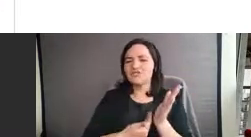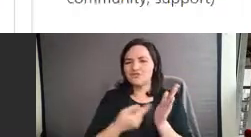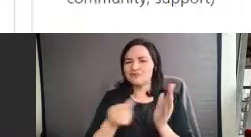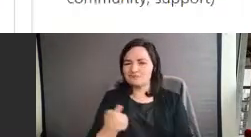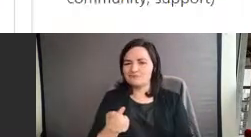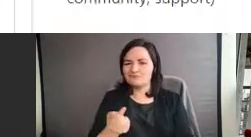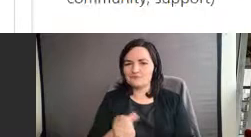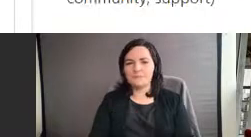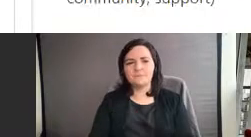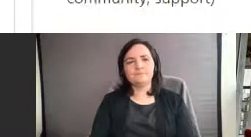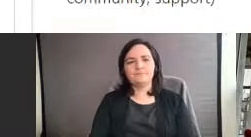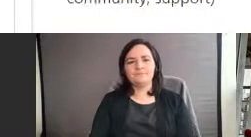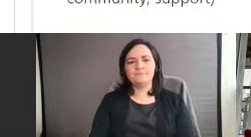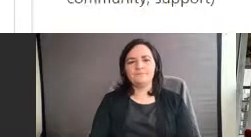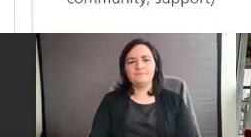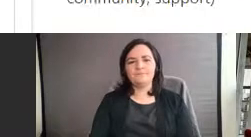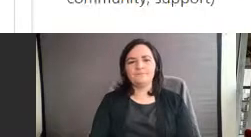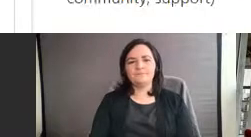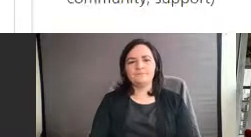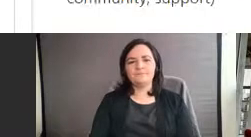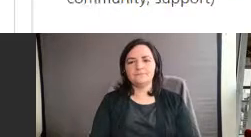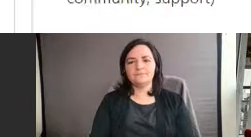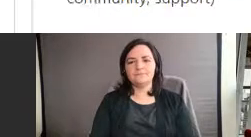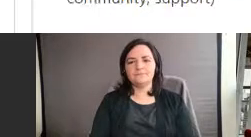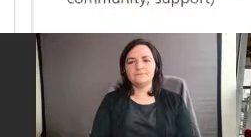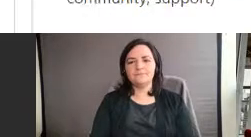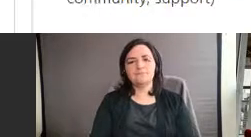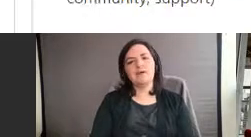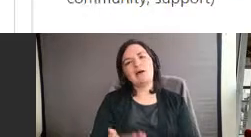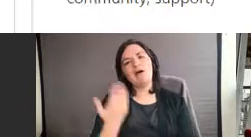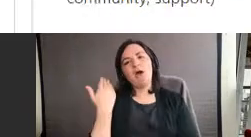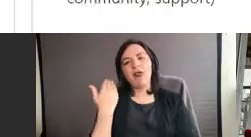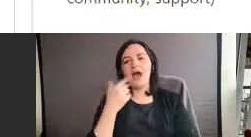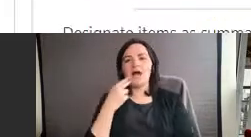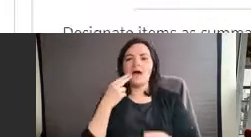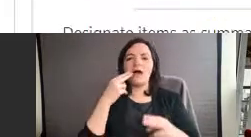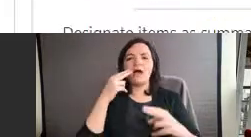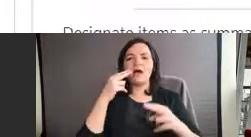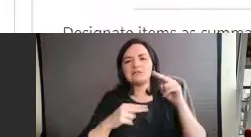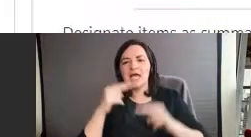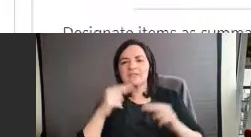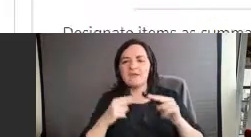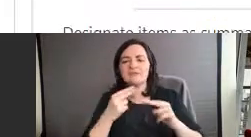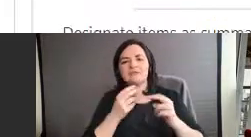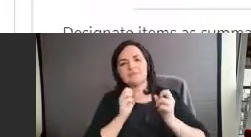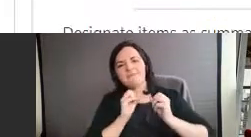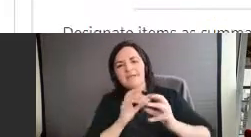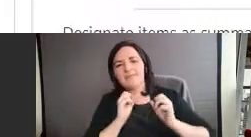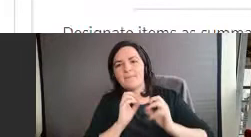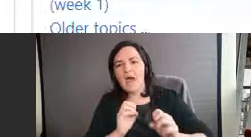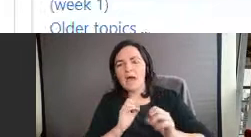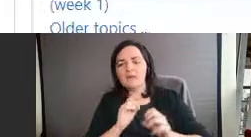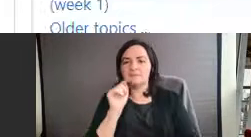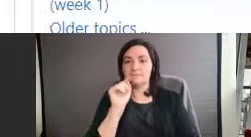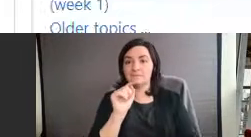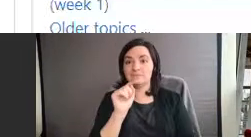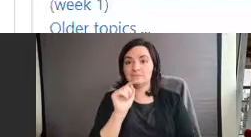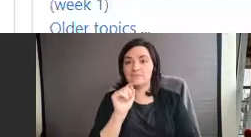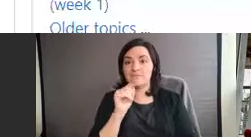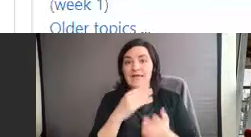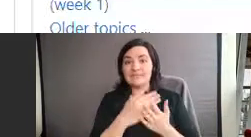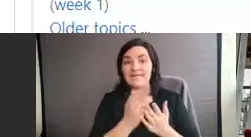If I go, we had a question earlier on about assessment and feedback, so I'm clicking there. And in the assessment and feedback